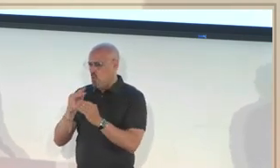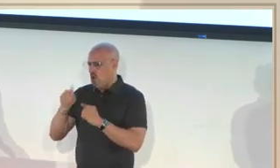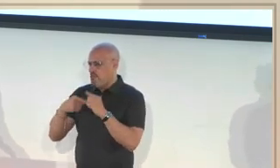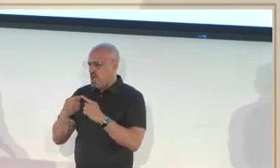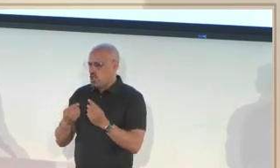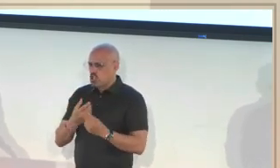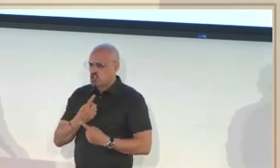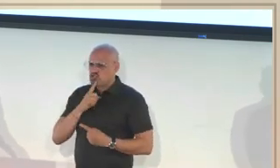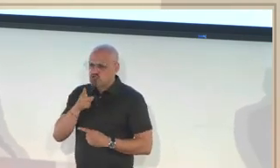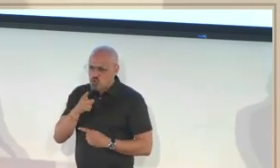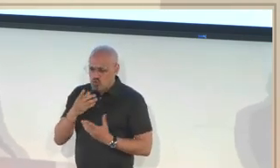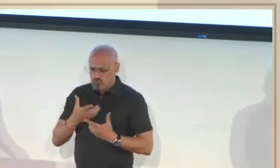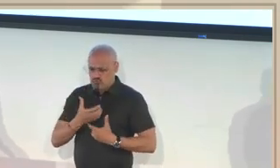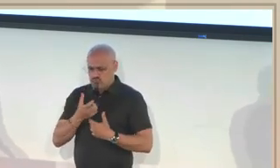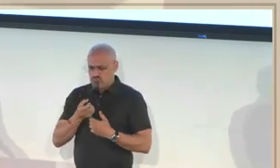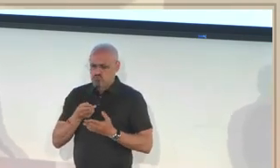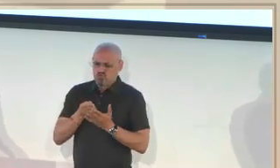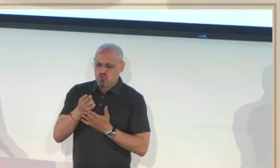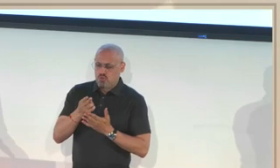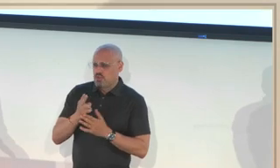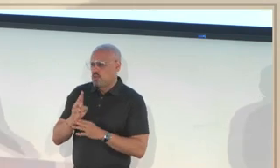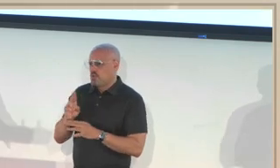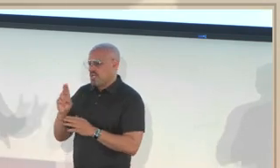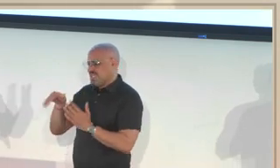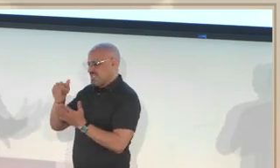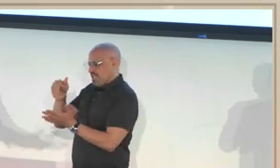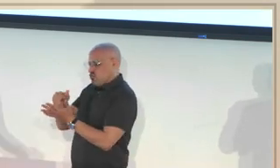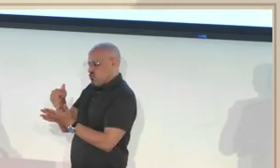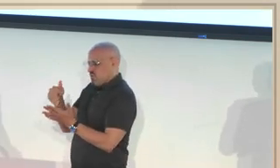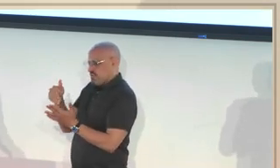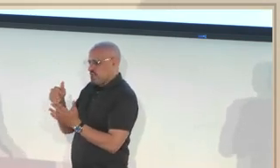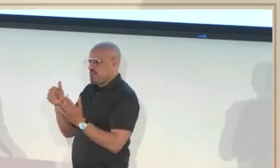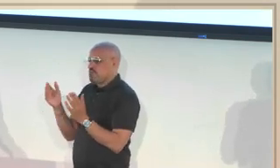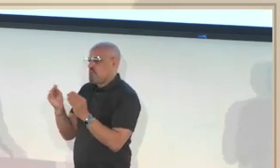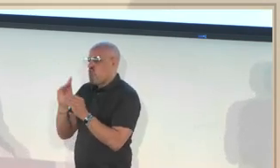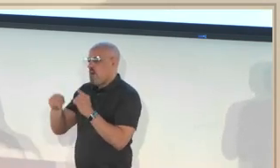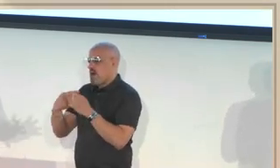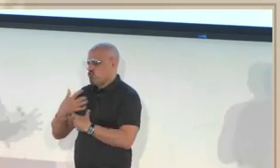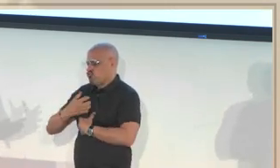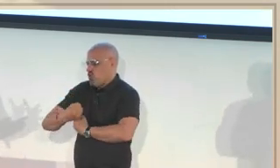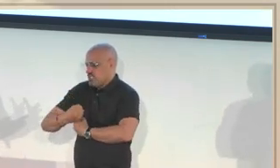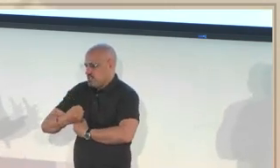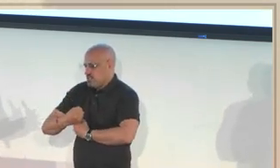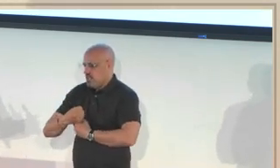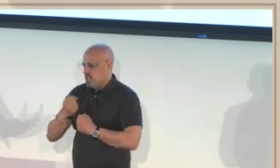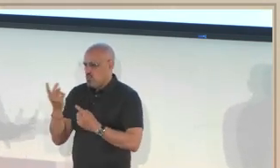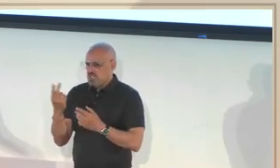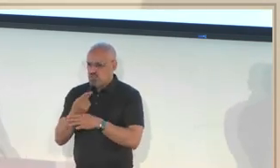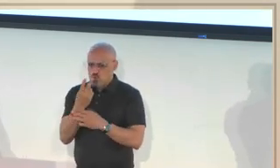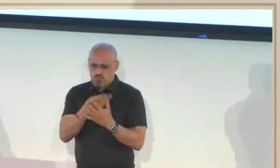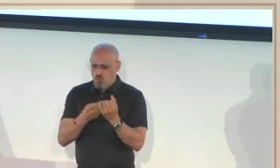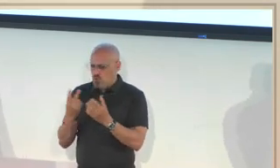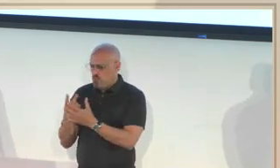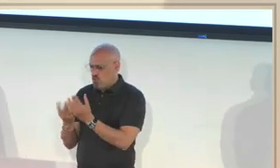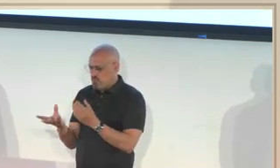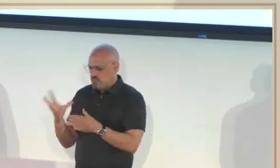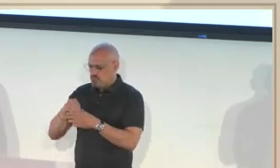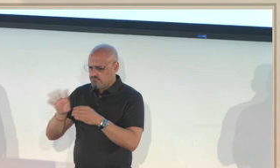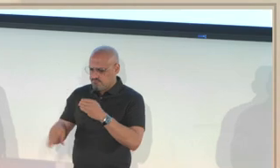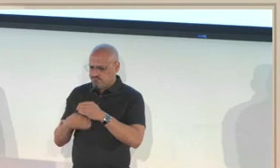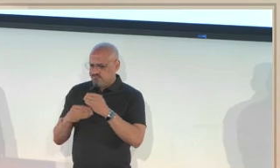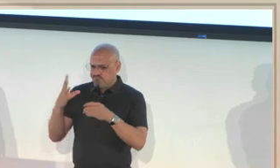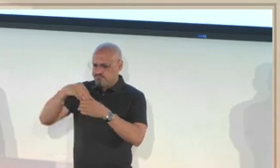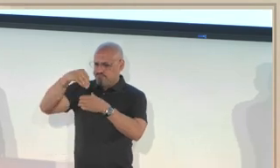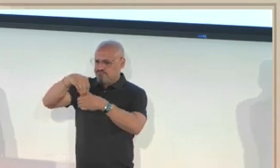truth, whereas centralization is about trust. And we can choose between those to kind of build inclusive systems. I